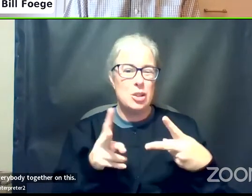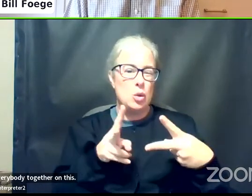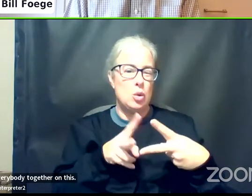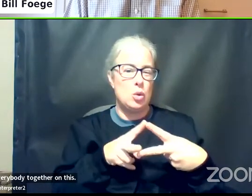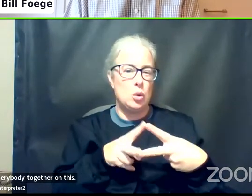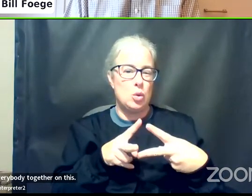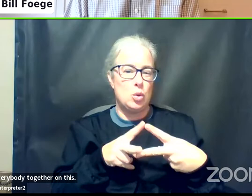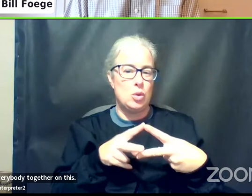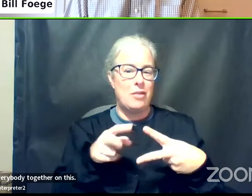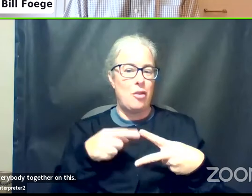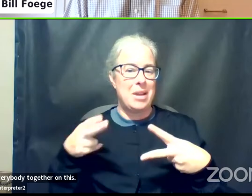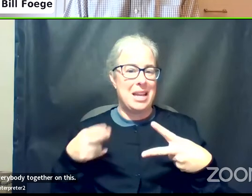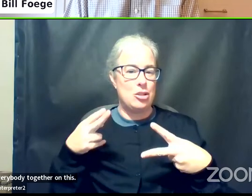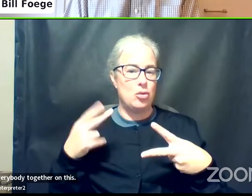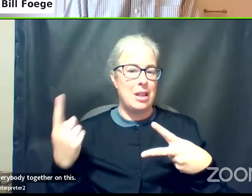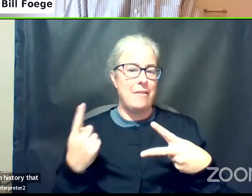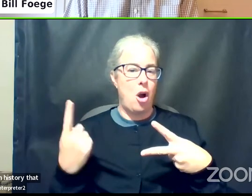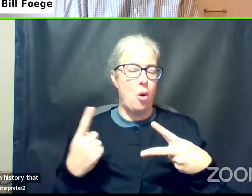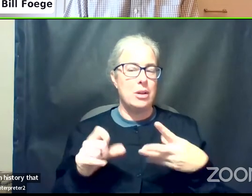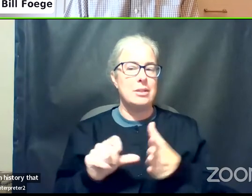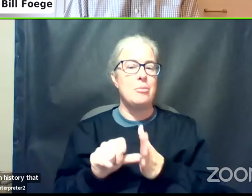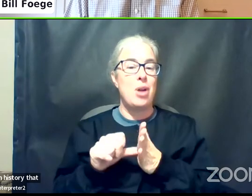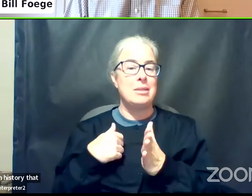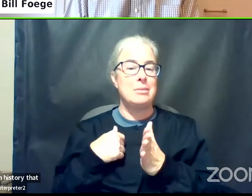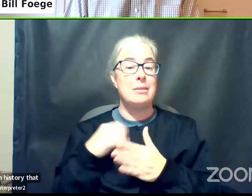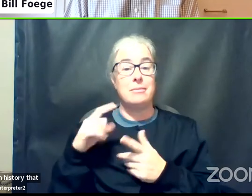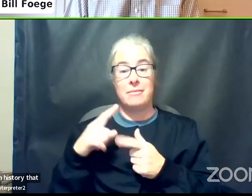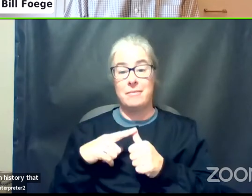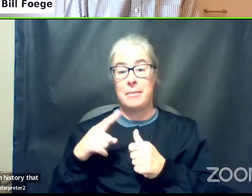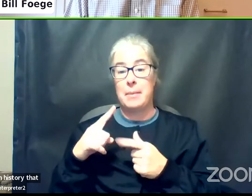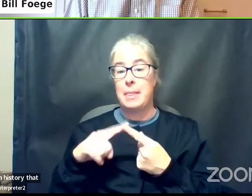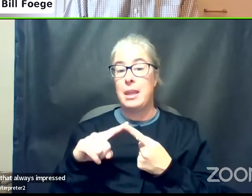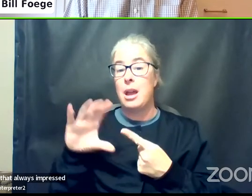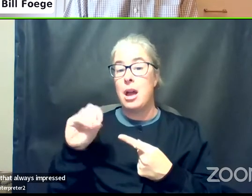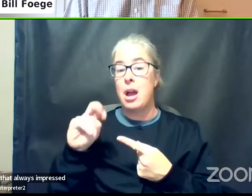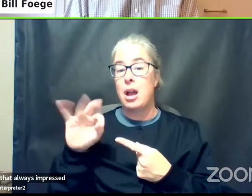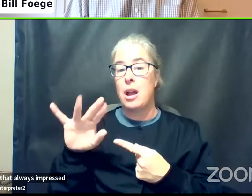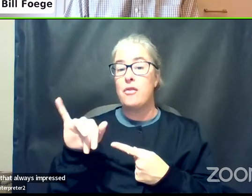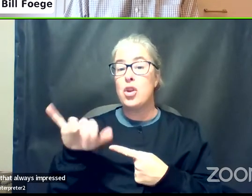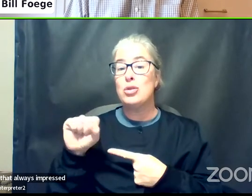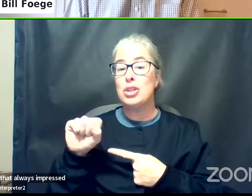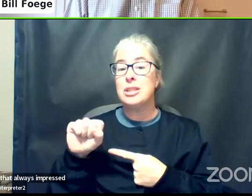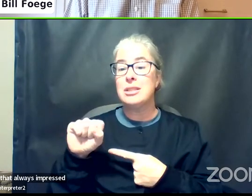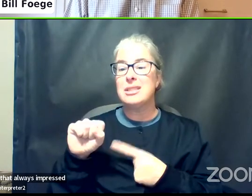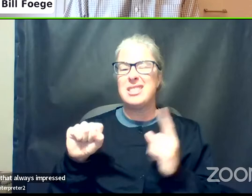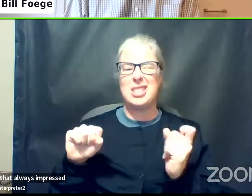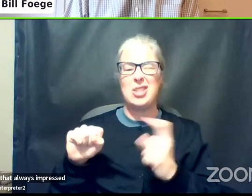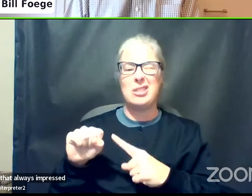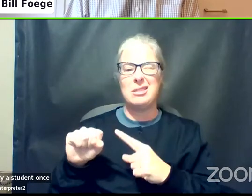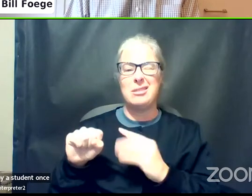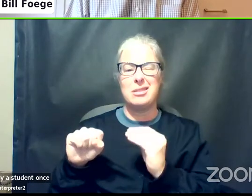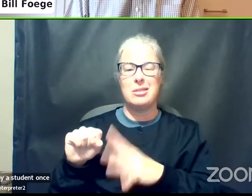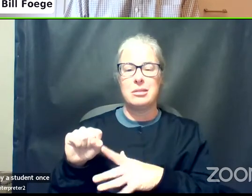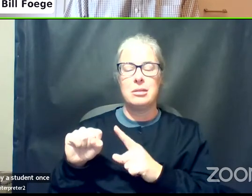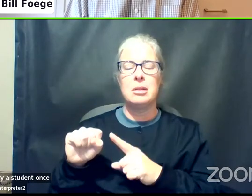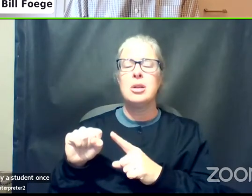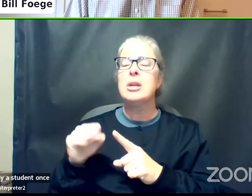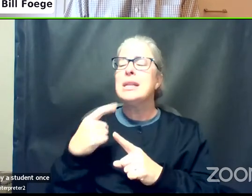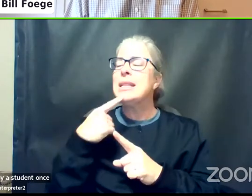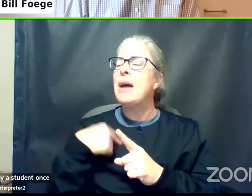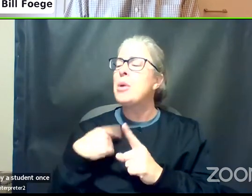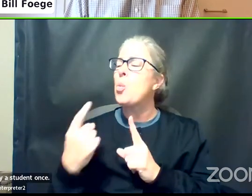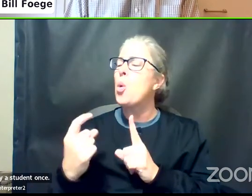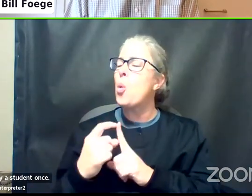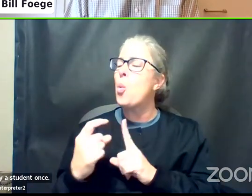from history that always impress me Confucius was asked by a student once could you tell us in one